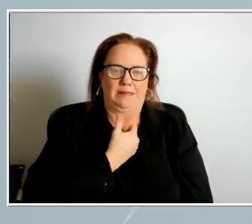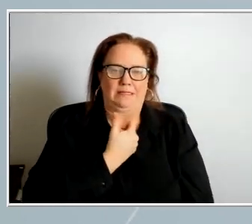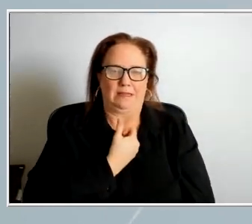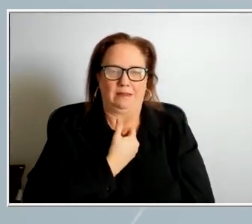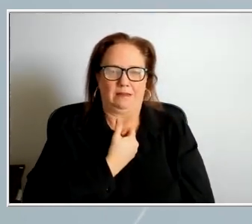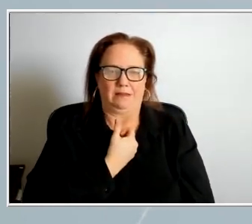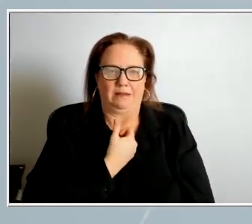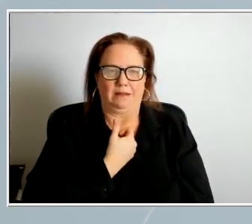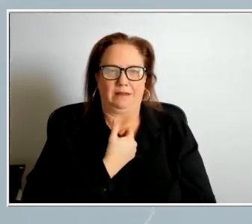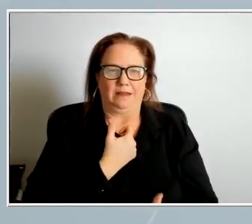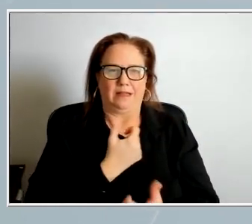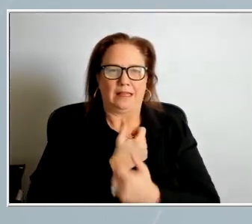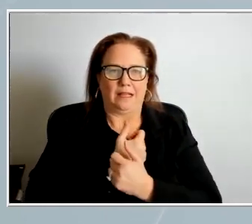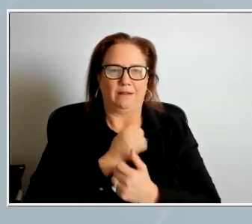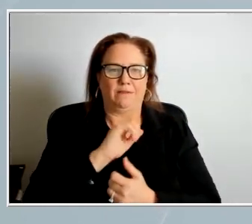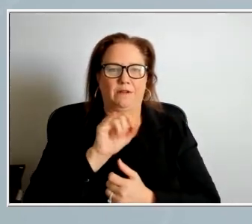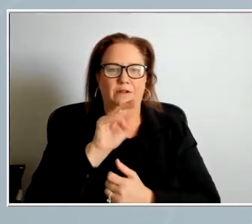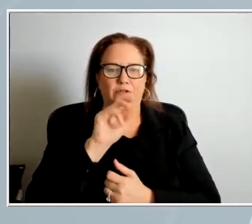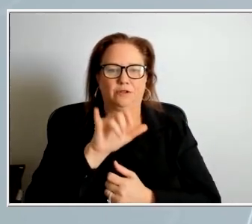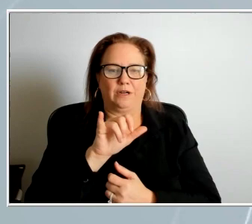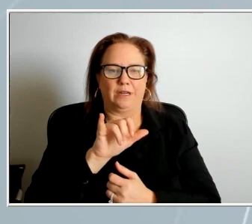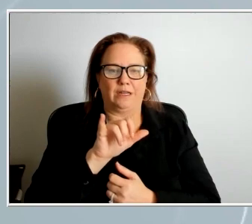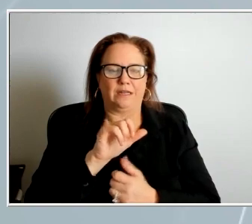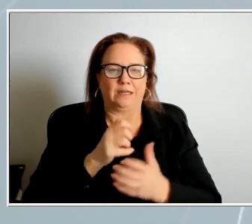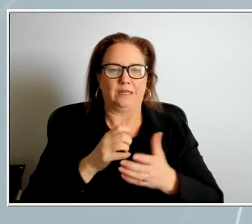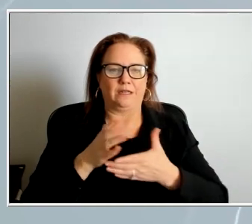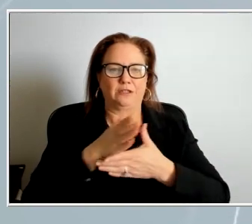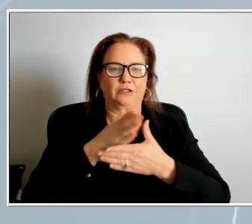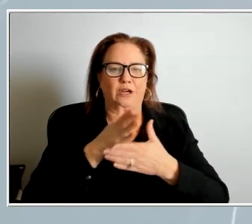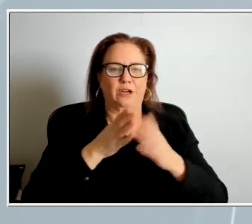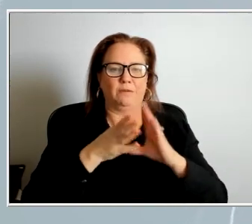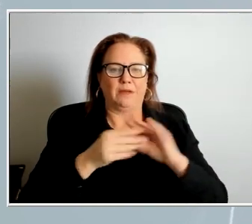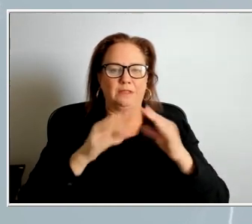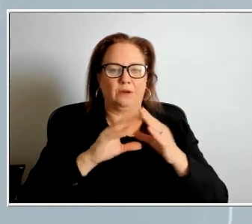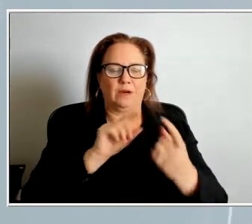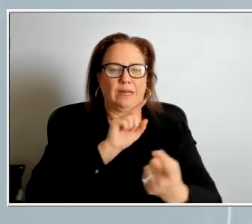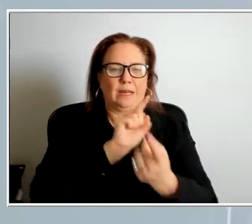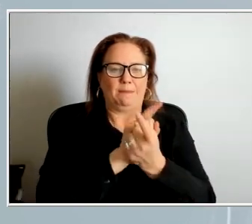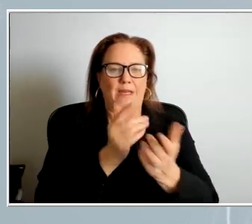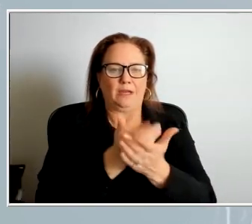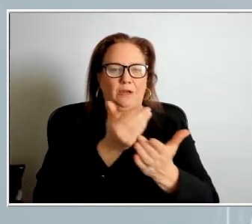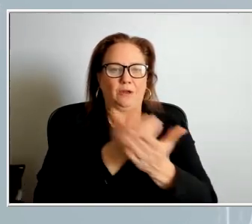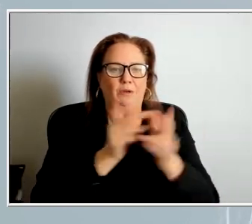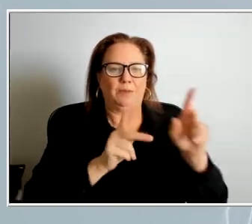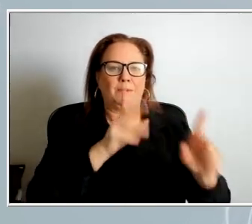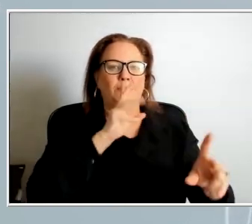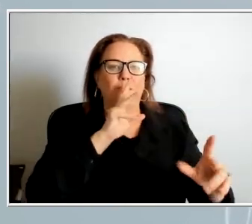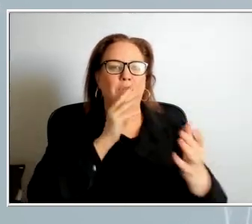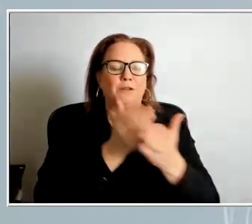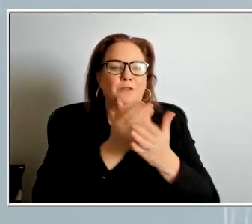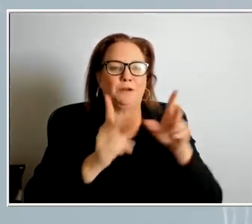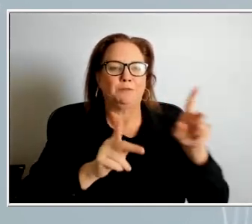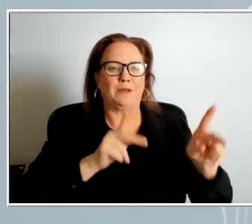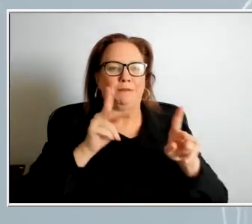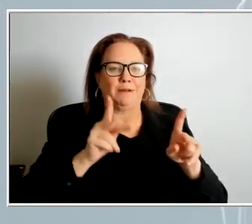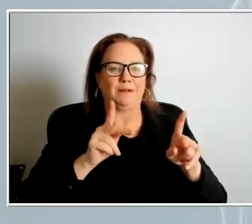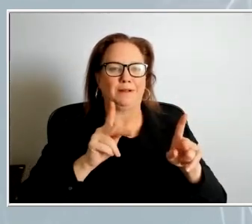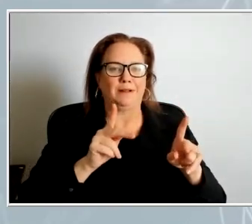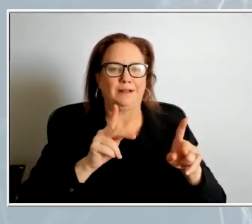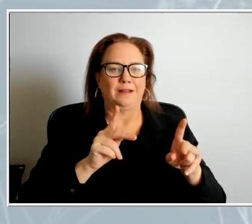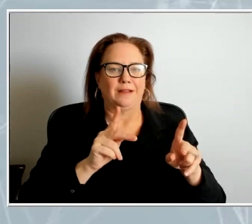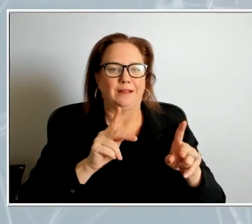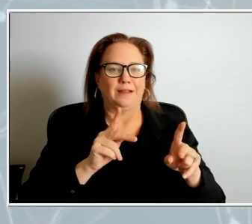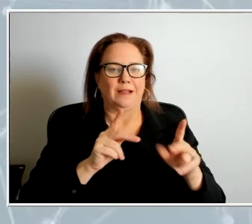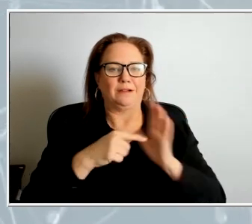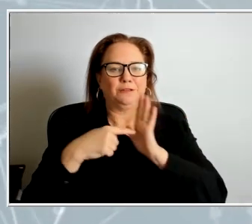on this journey of getting to share my story and meet new people and talk to new people. And I'll calibrate the hand real quick to show